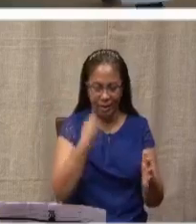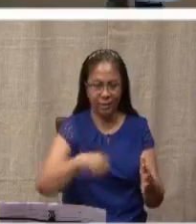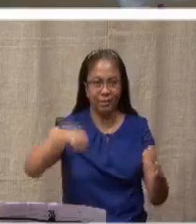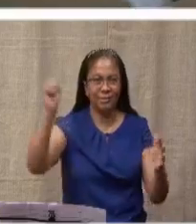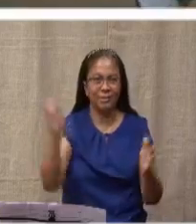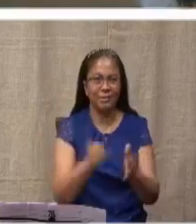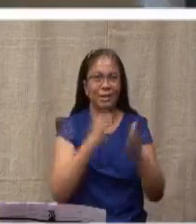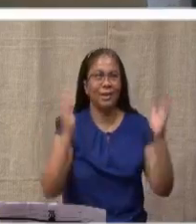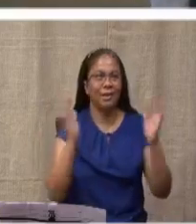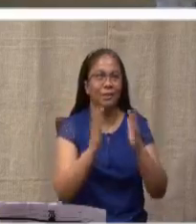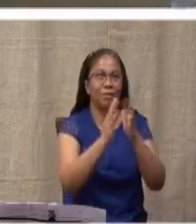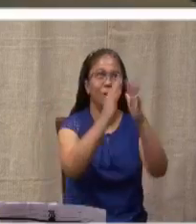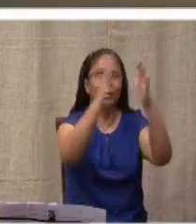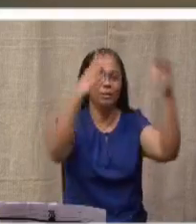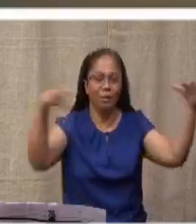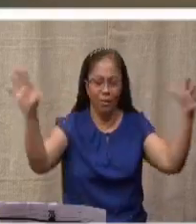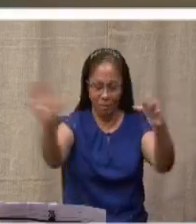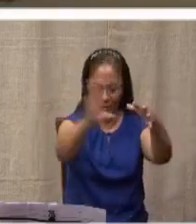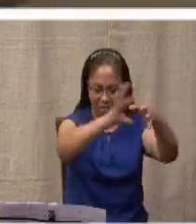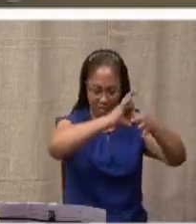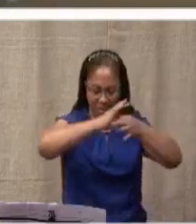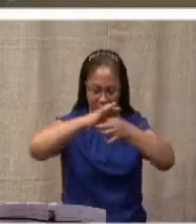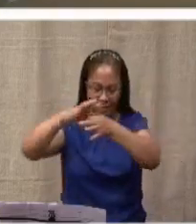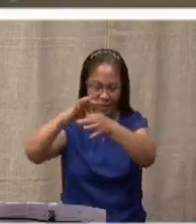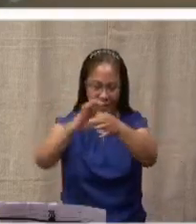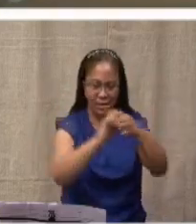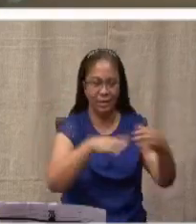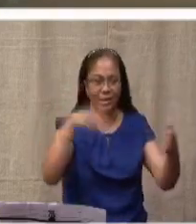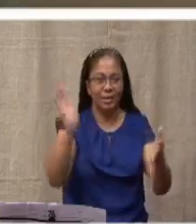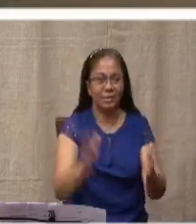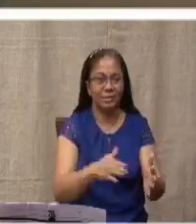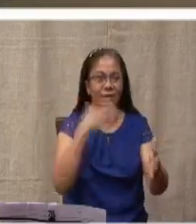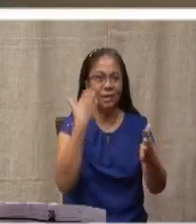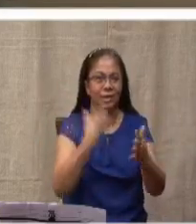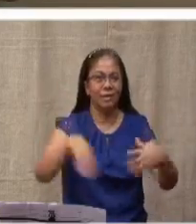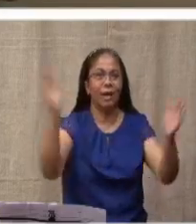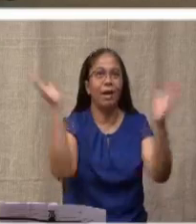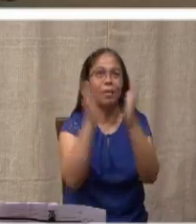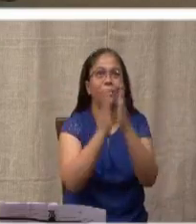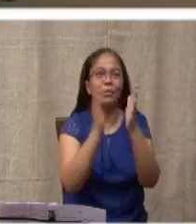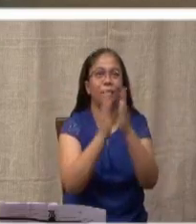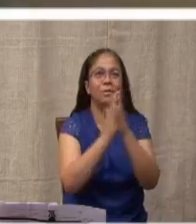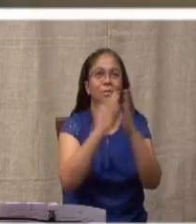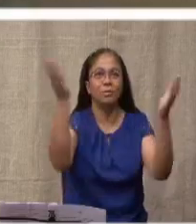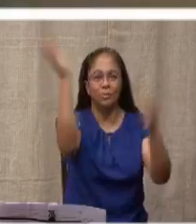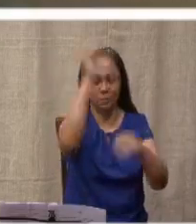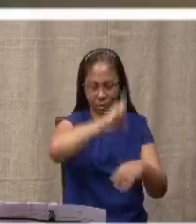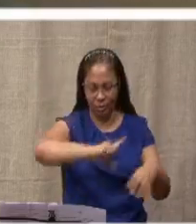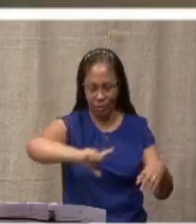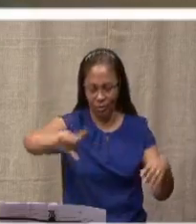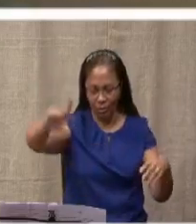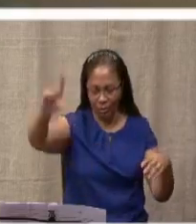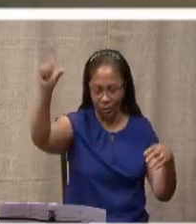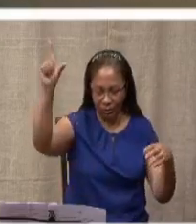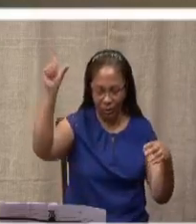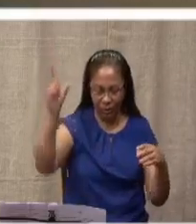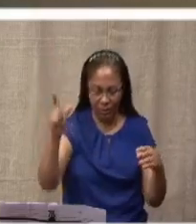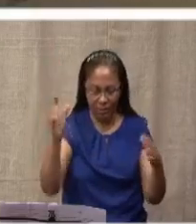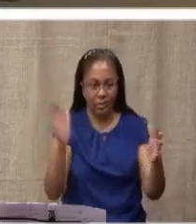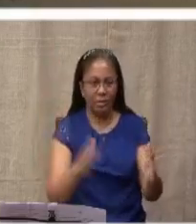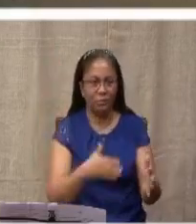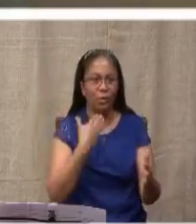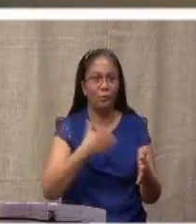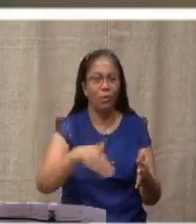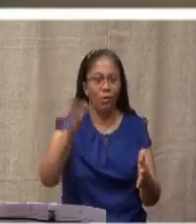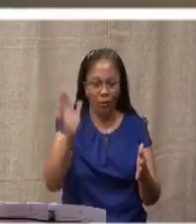let's all sing in glorious harmony sing and trace our lord